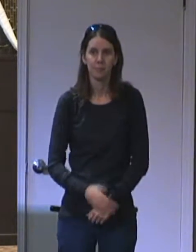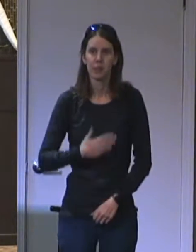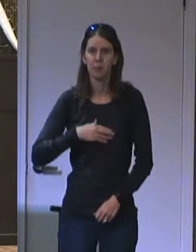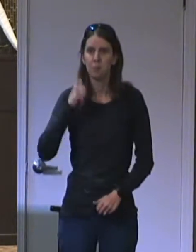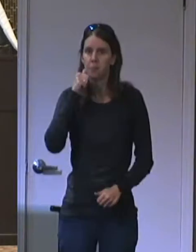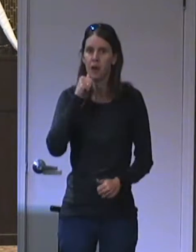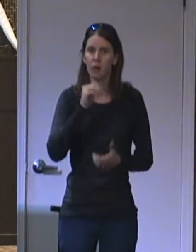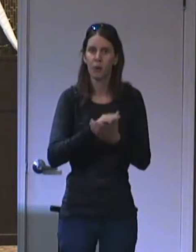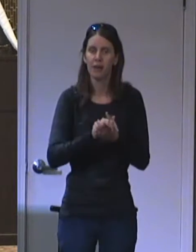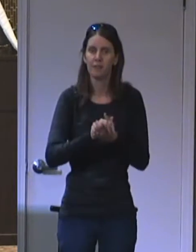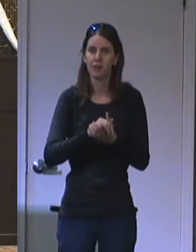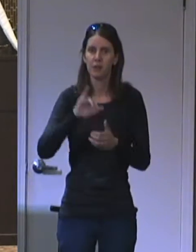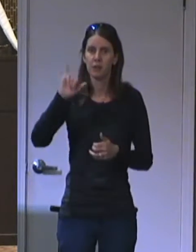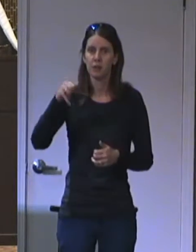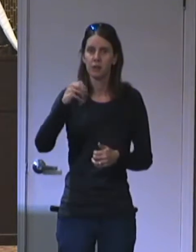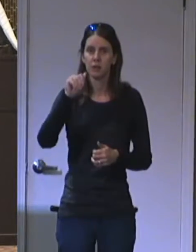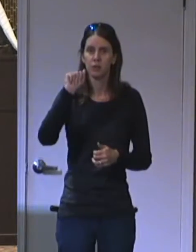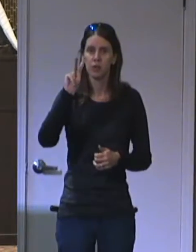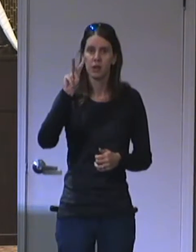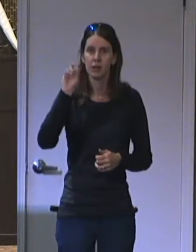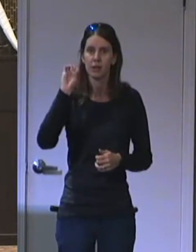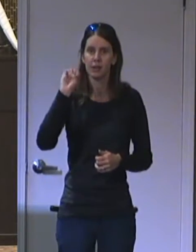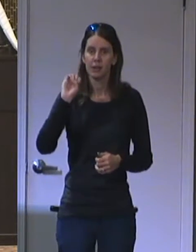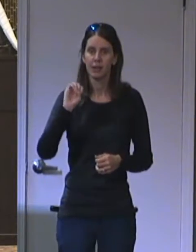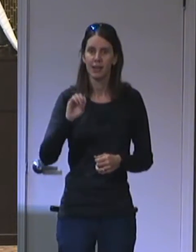My wife Jackie has in the bathroom a